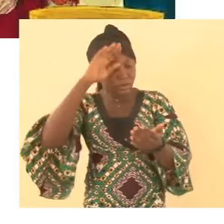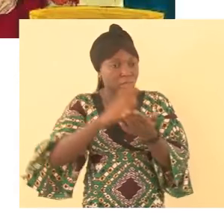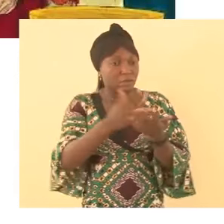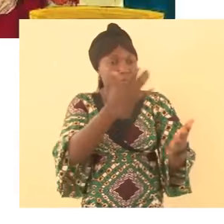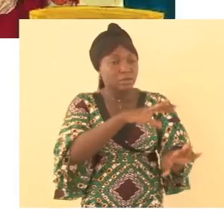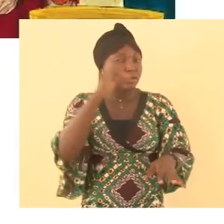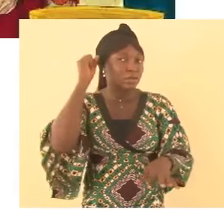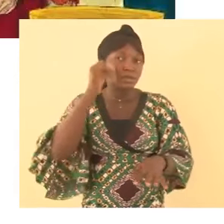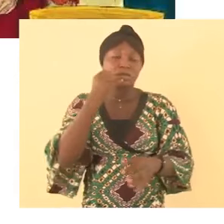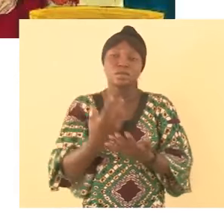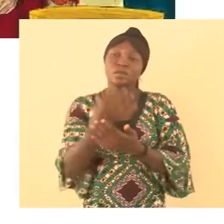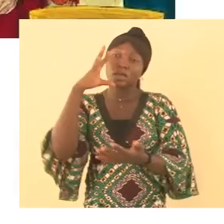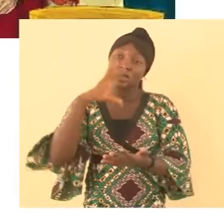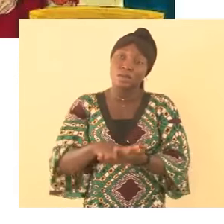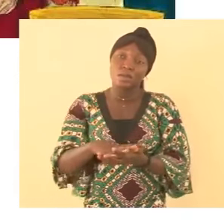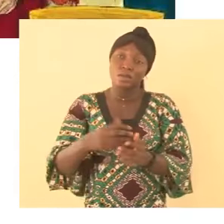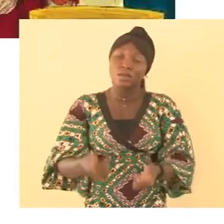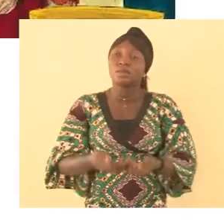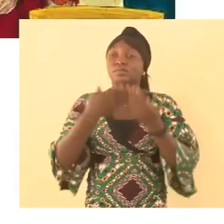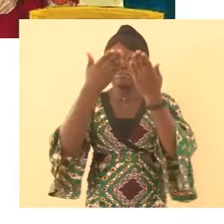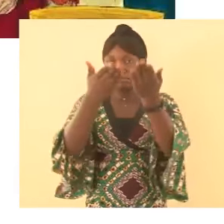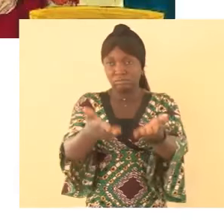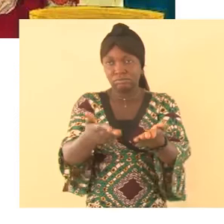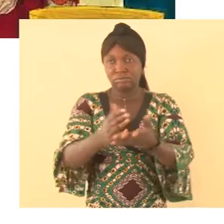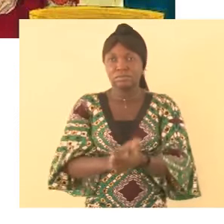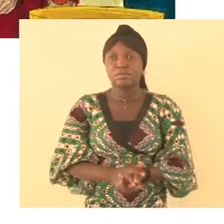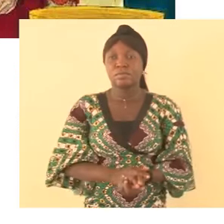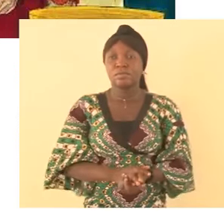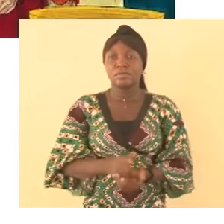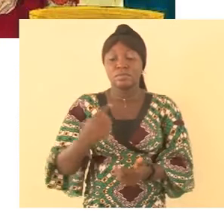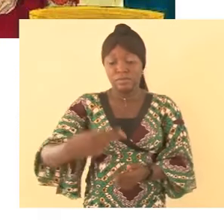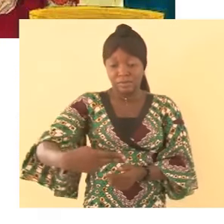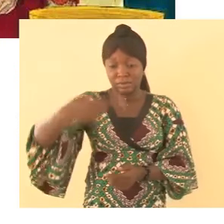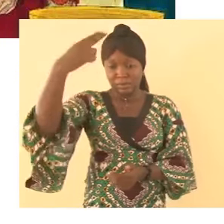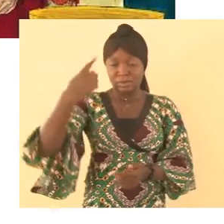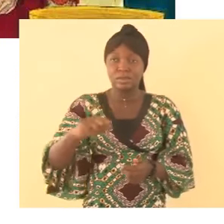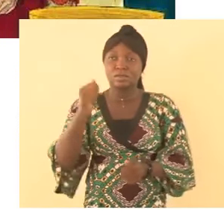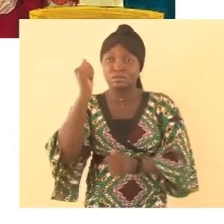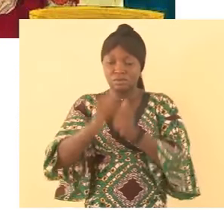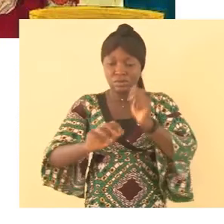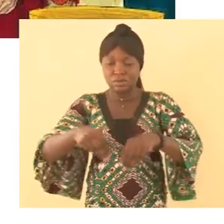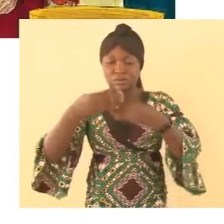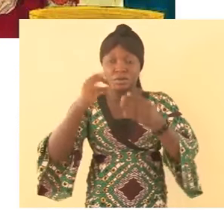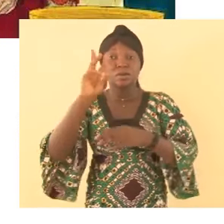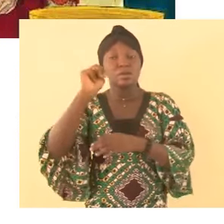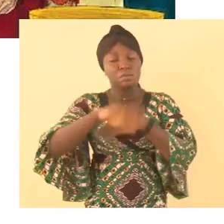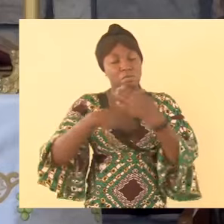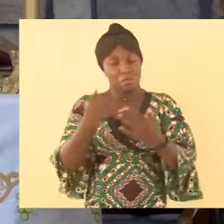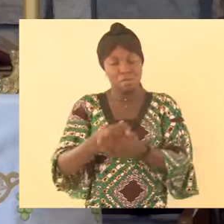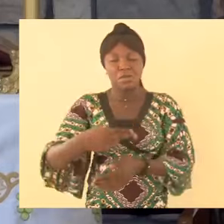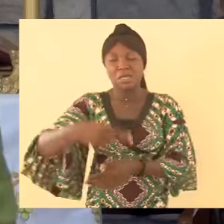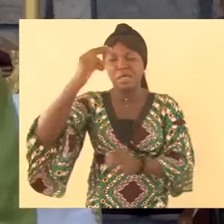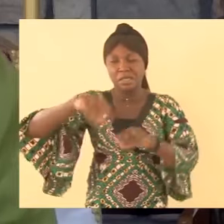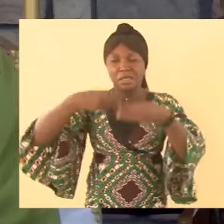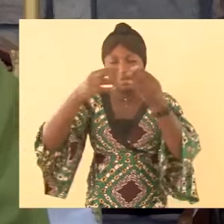she is the richest donor, the highest donor, the most generous of them all. Highest